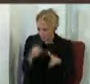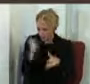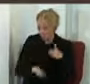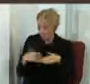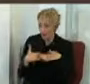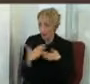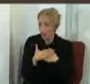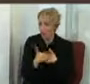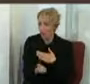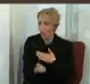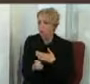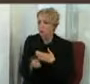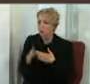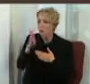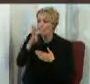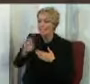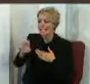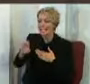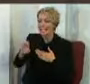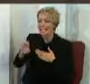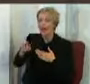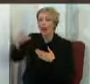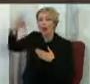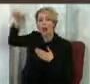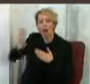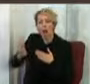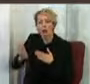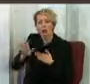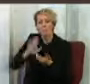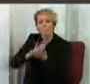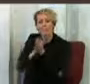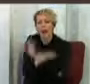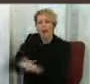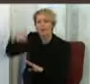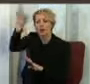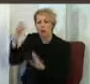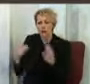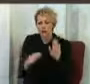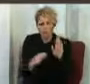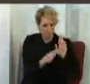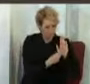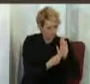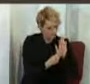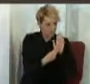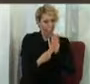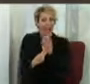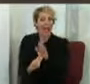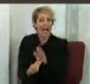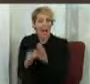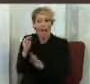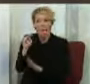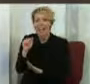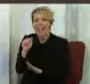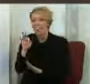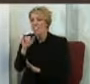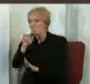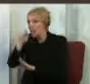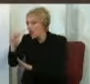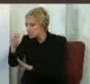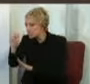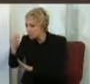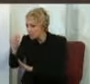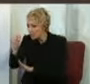world to be God today? To manifest that God's presence. So when we talk about